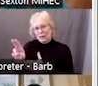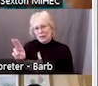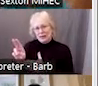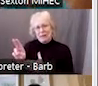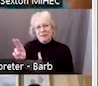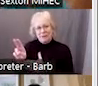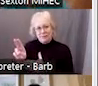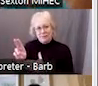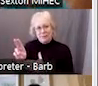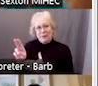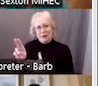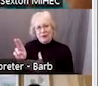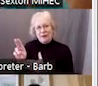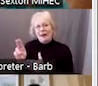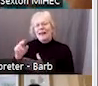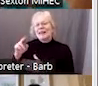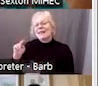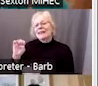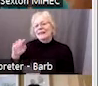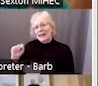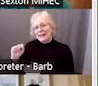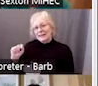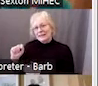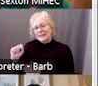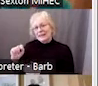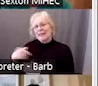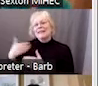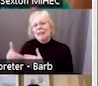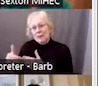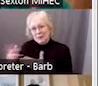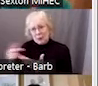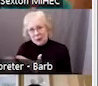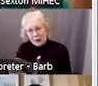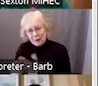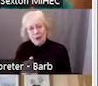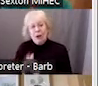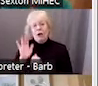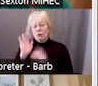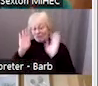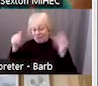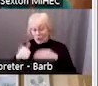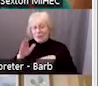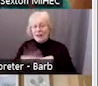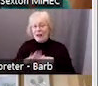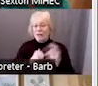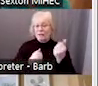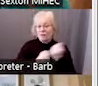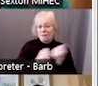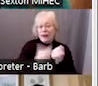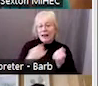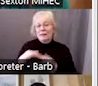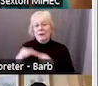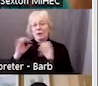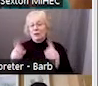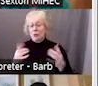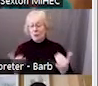2021. Her studies at Vanderbilt focused on advocacy and special education. Currently, Peach is working in customer